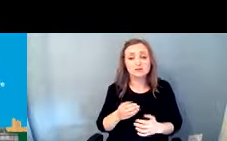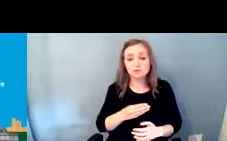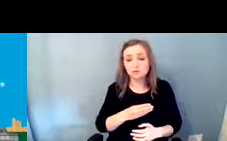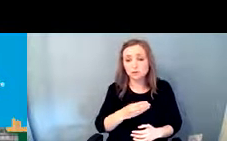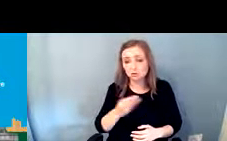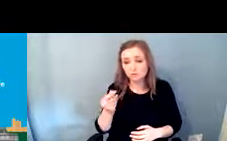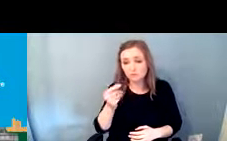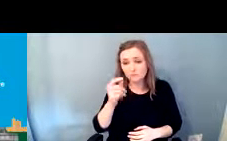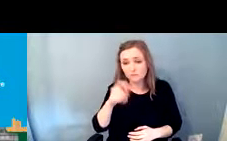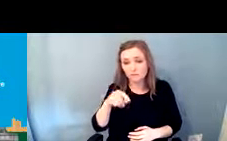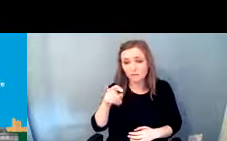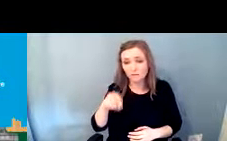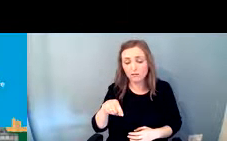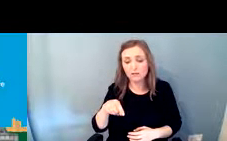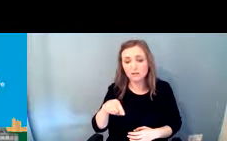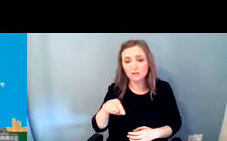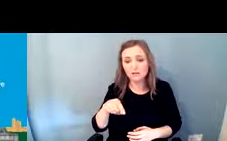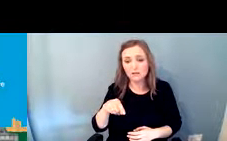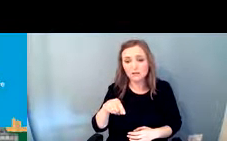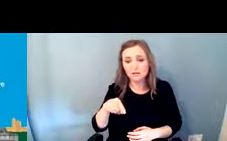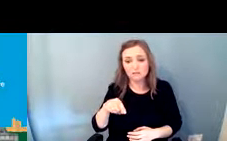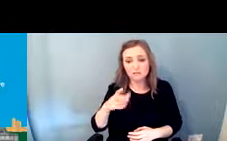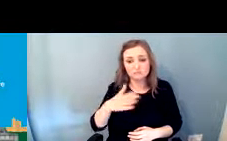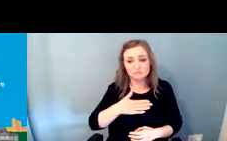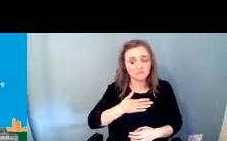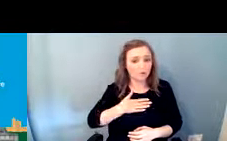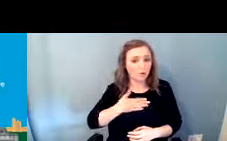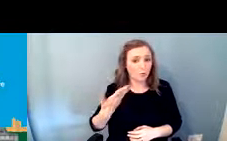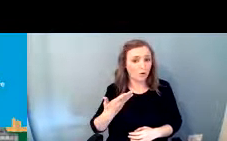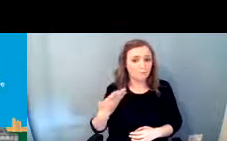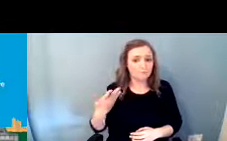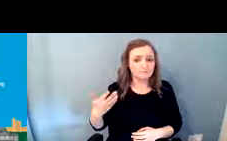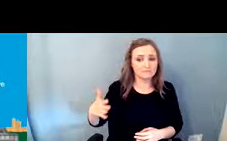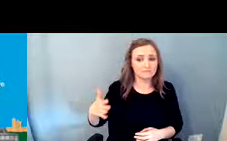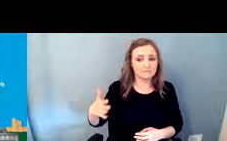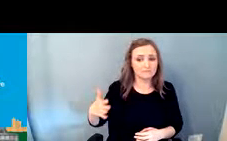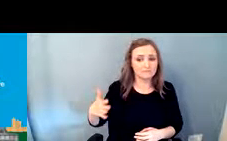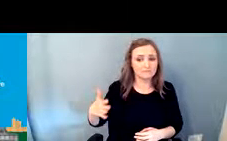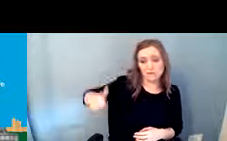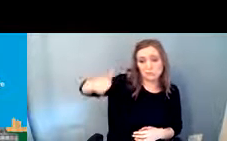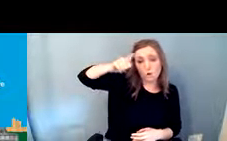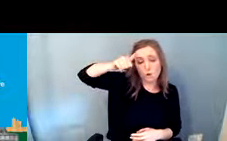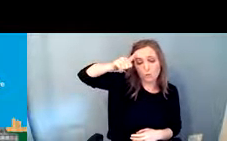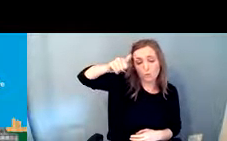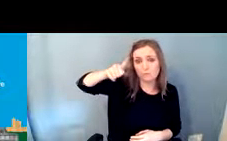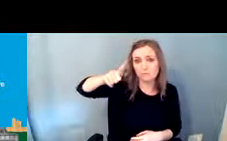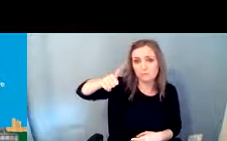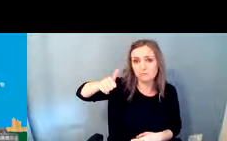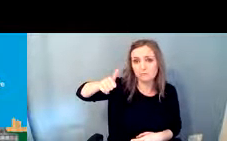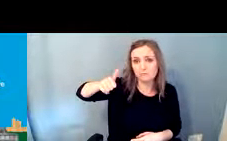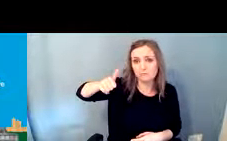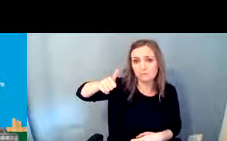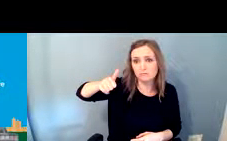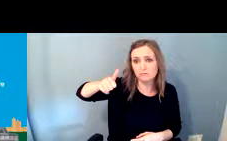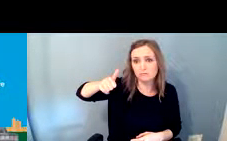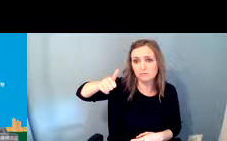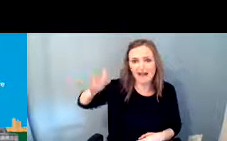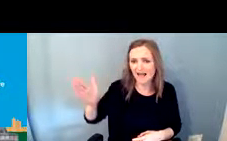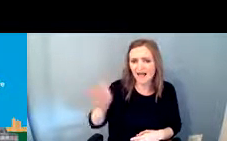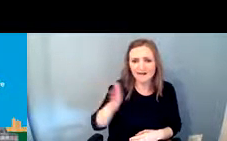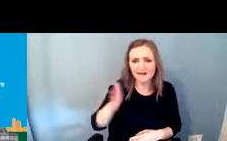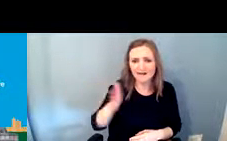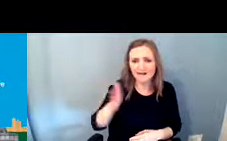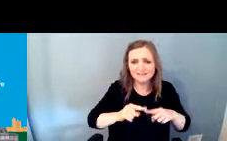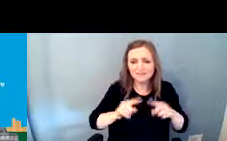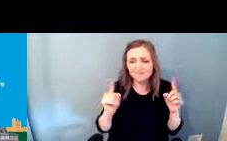want their family to know they're talking to anybody about it. But we don't appear to have